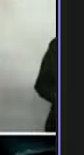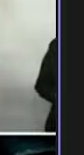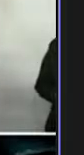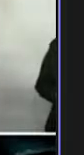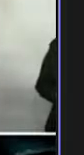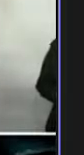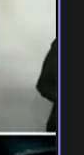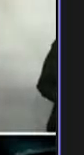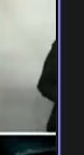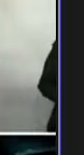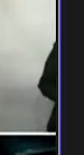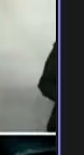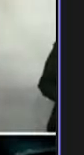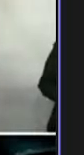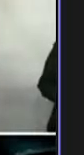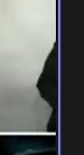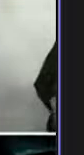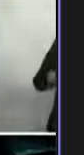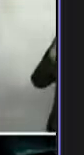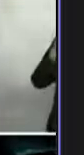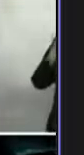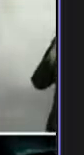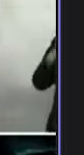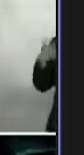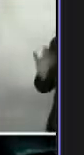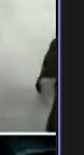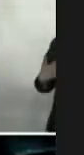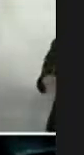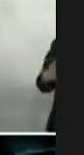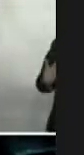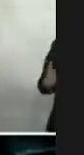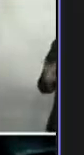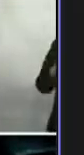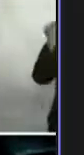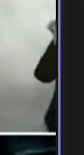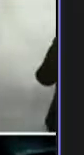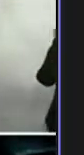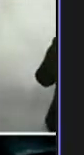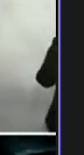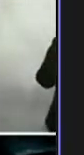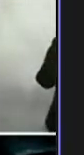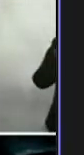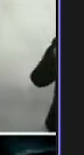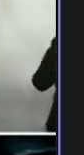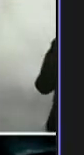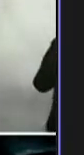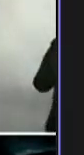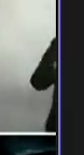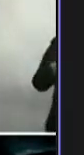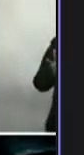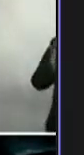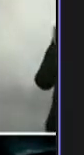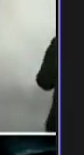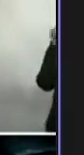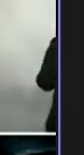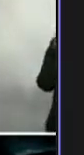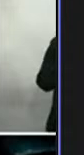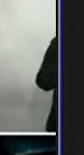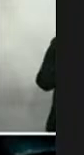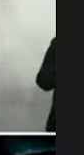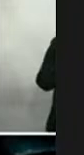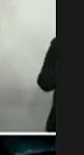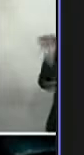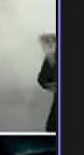I'm driving to our organizational meeting. So I'm sitting in my